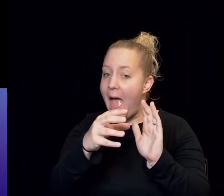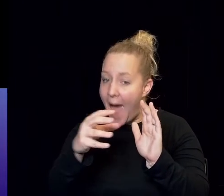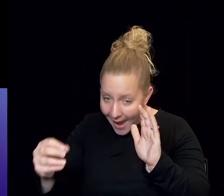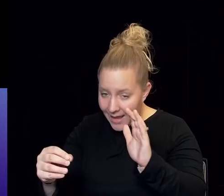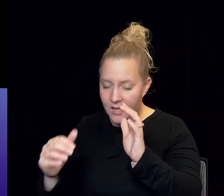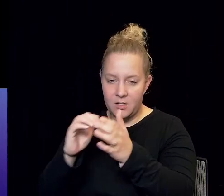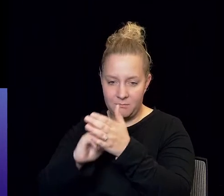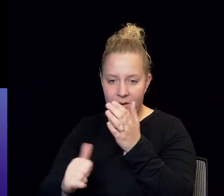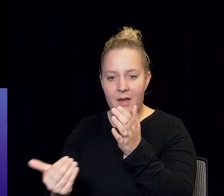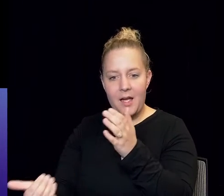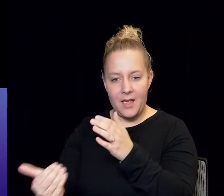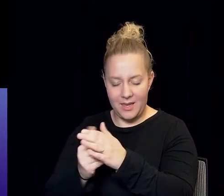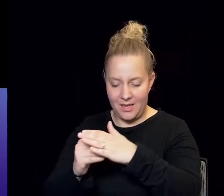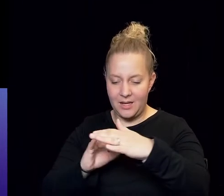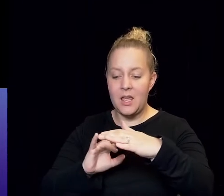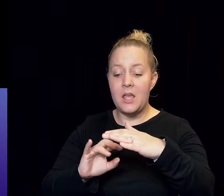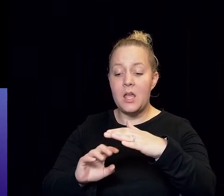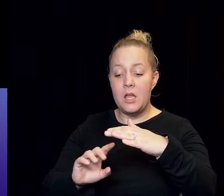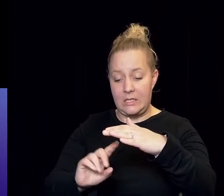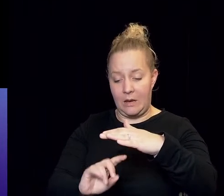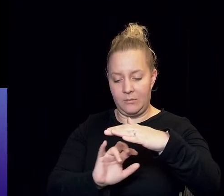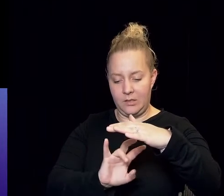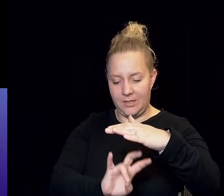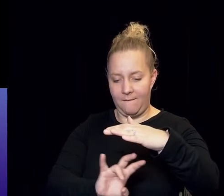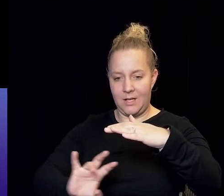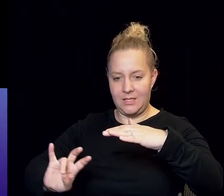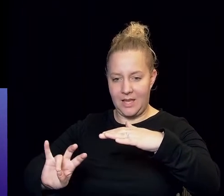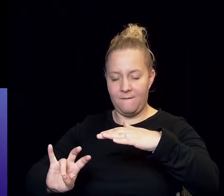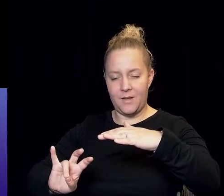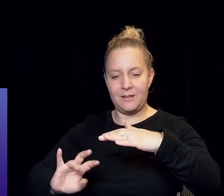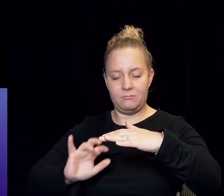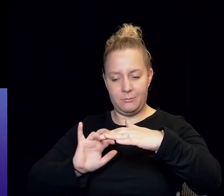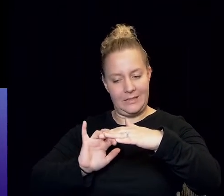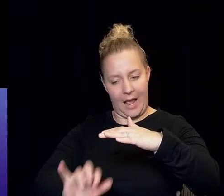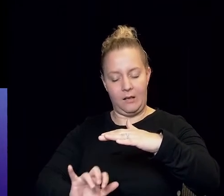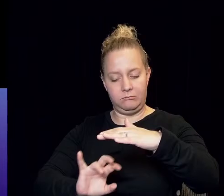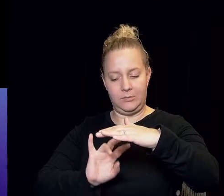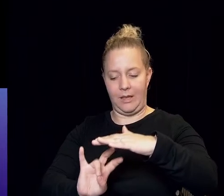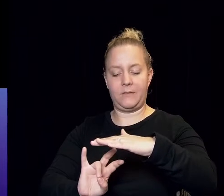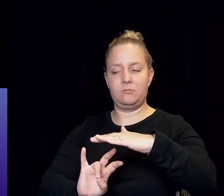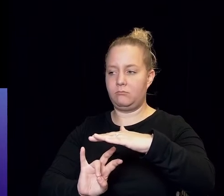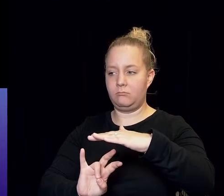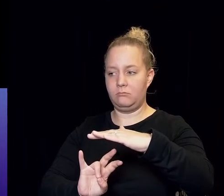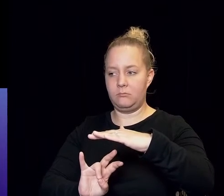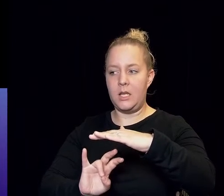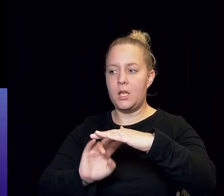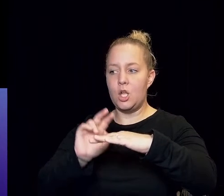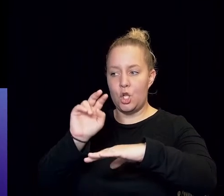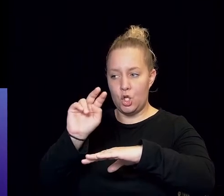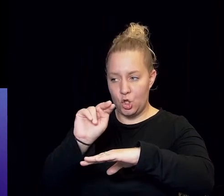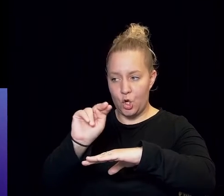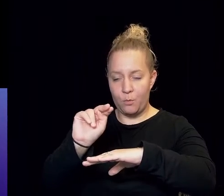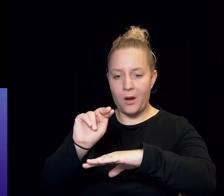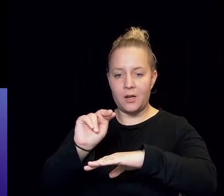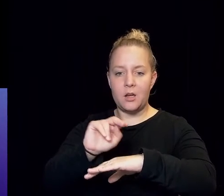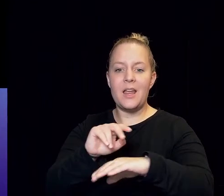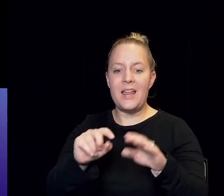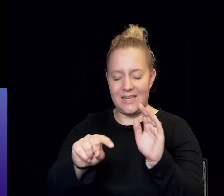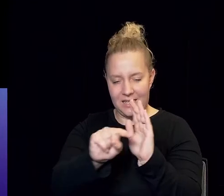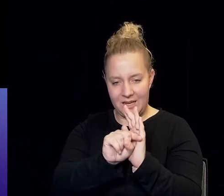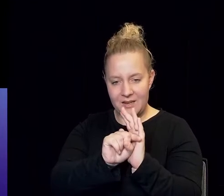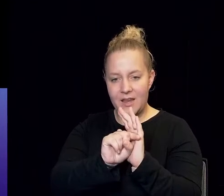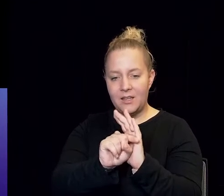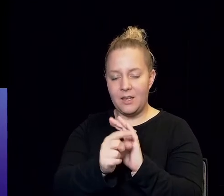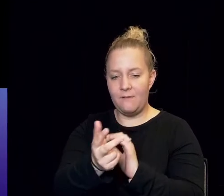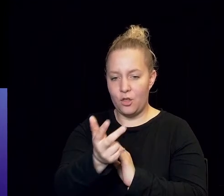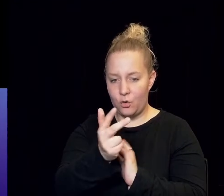common denominators are 7, so my answer will stay with a denominator of 7. And then my numerator is negative 3 minus 1.